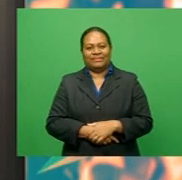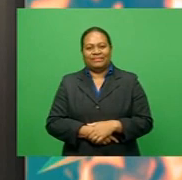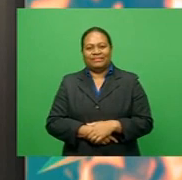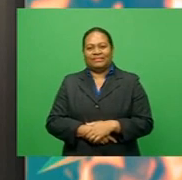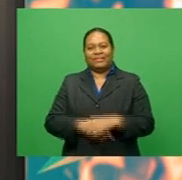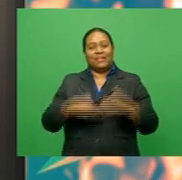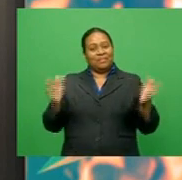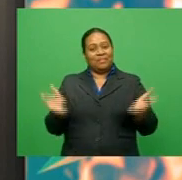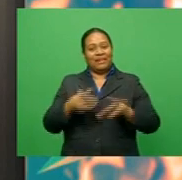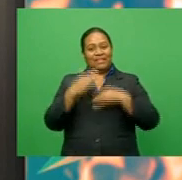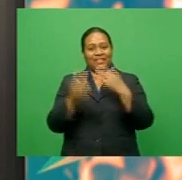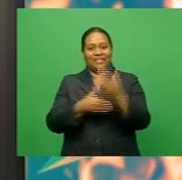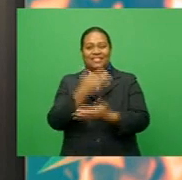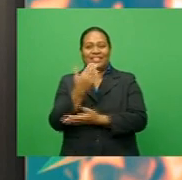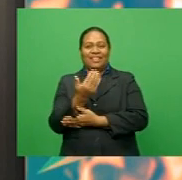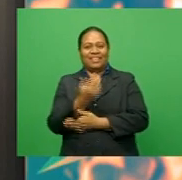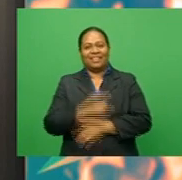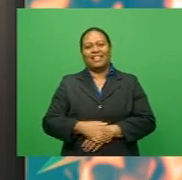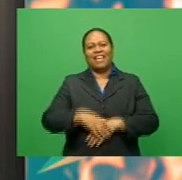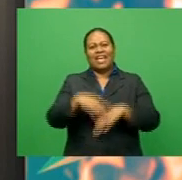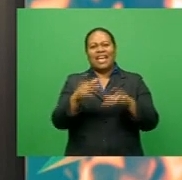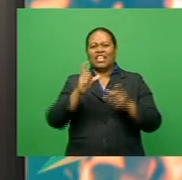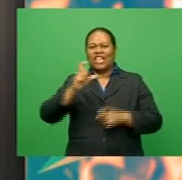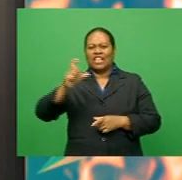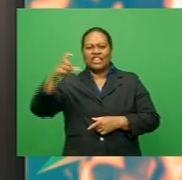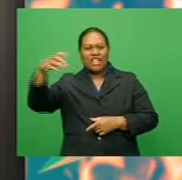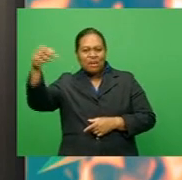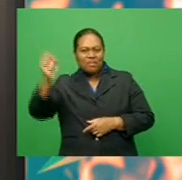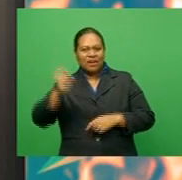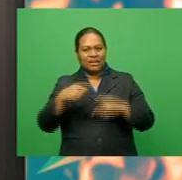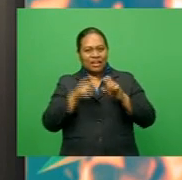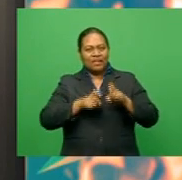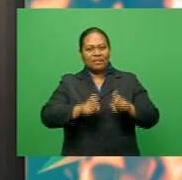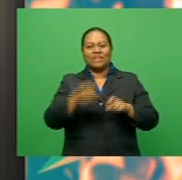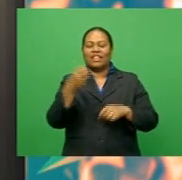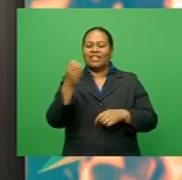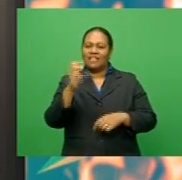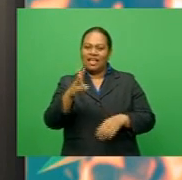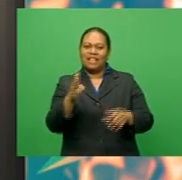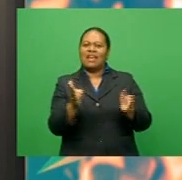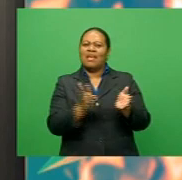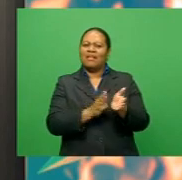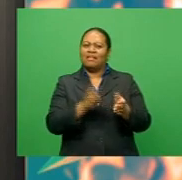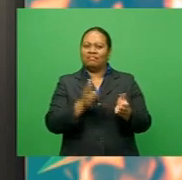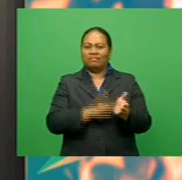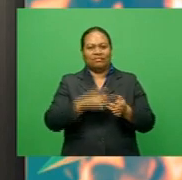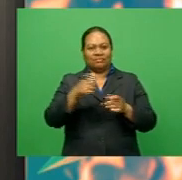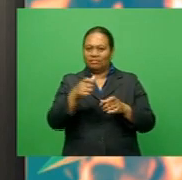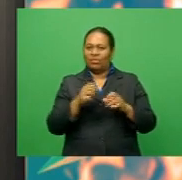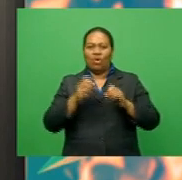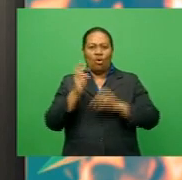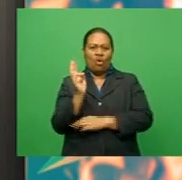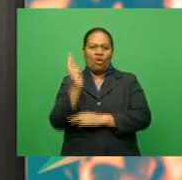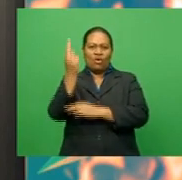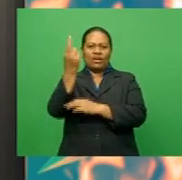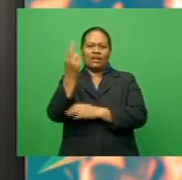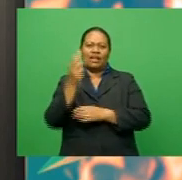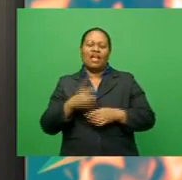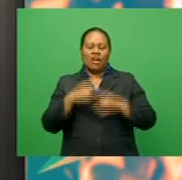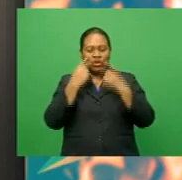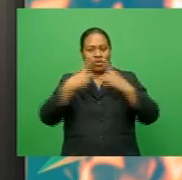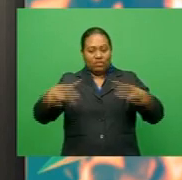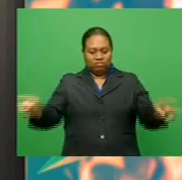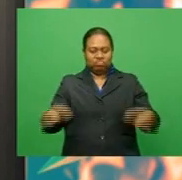In our play of the day, Canterbury will remain in the Mitre 10 Premiership next year after squeezing by Auckland in an entertaining